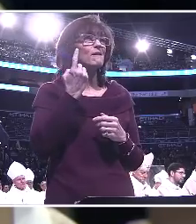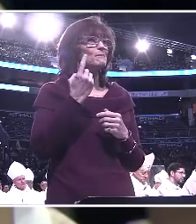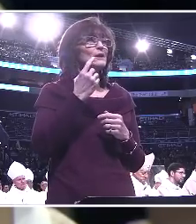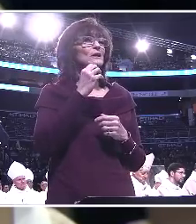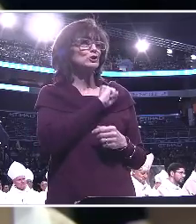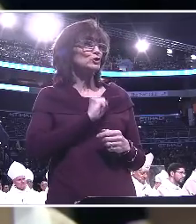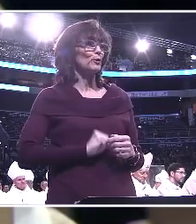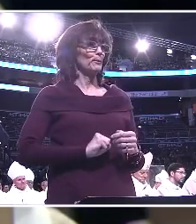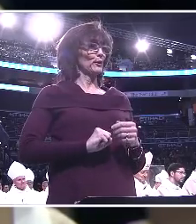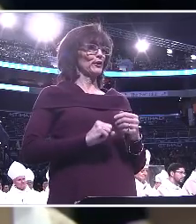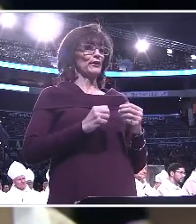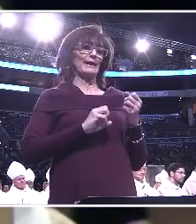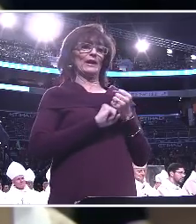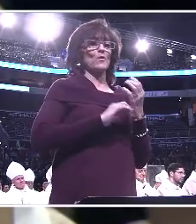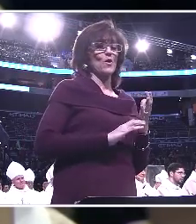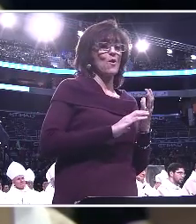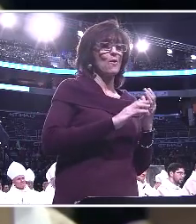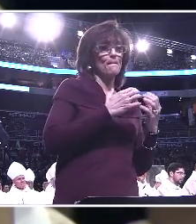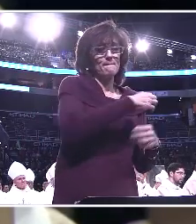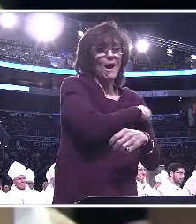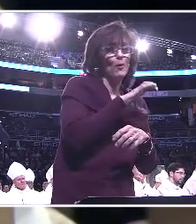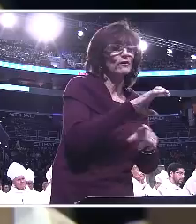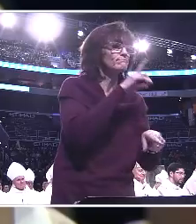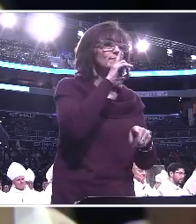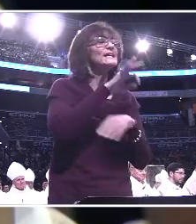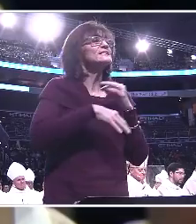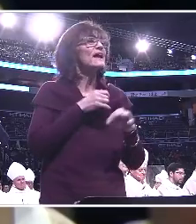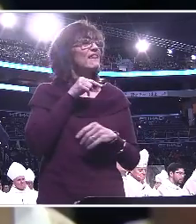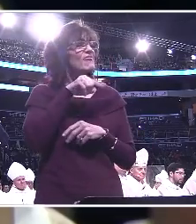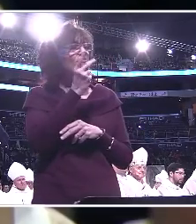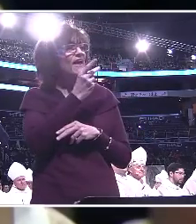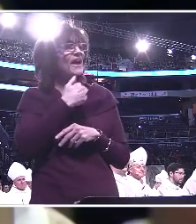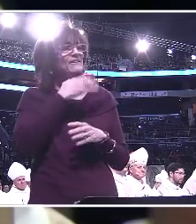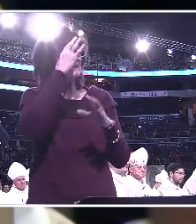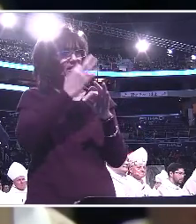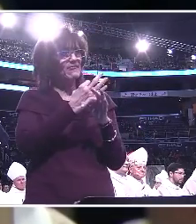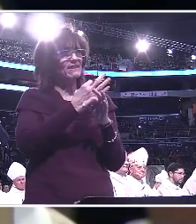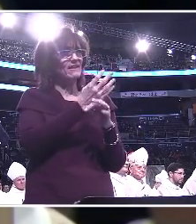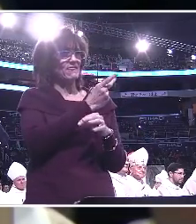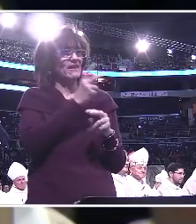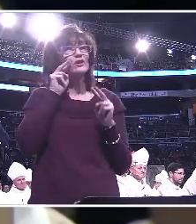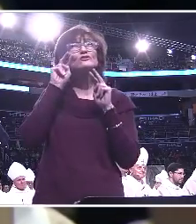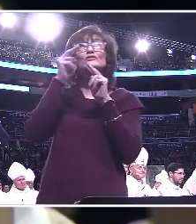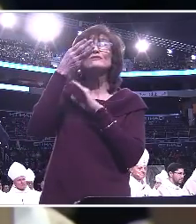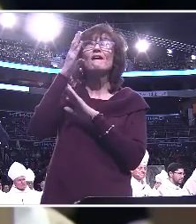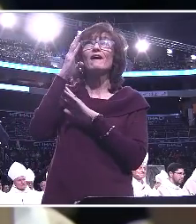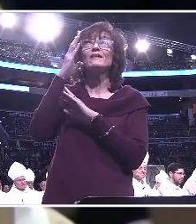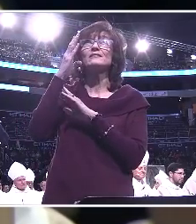What they had was faith. They turned to God. They turned to His